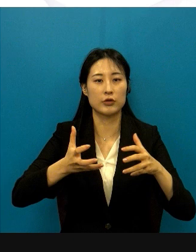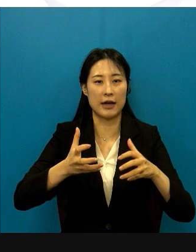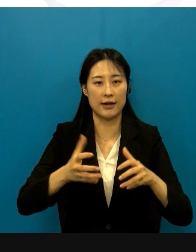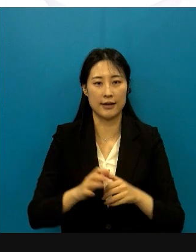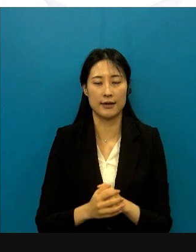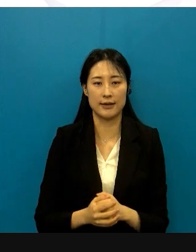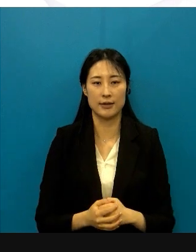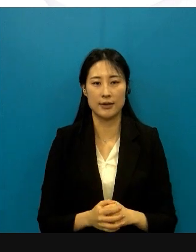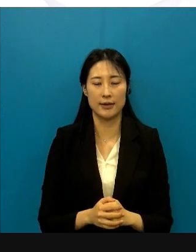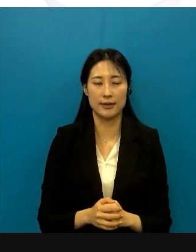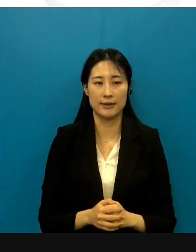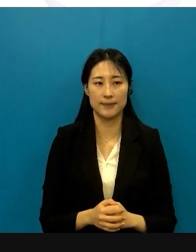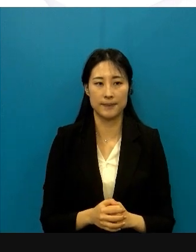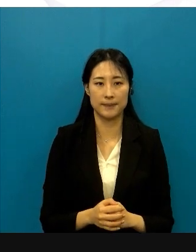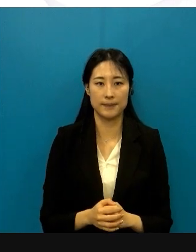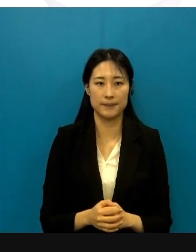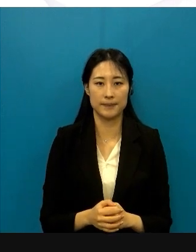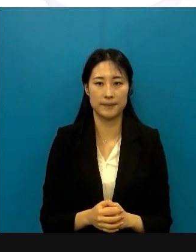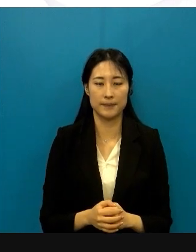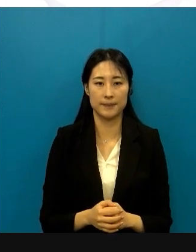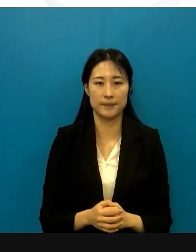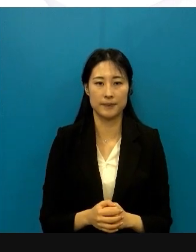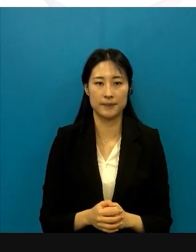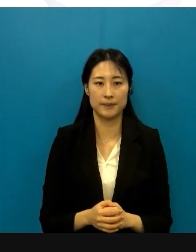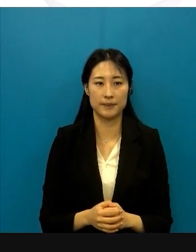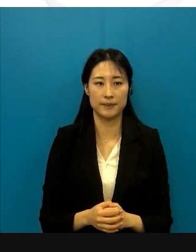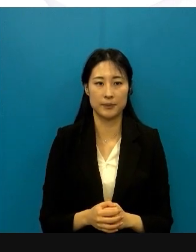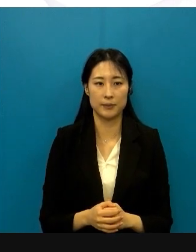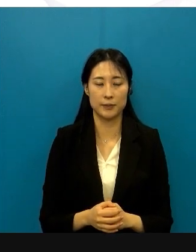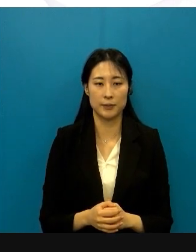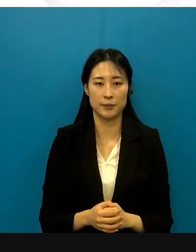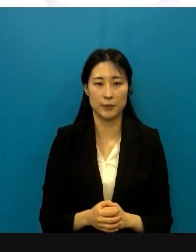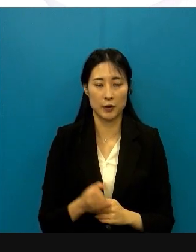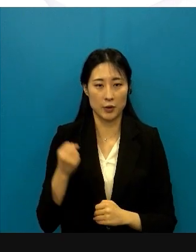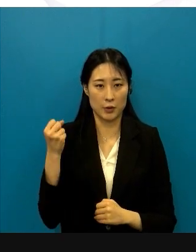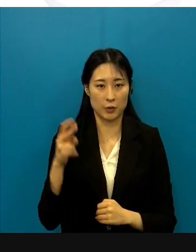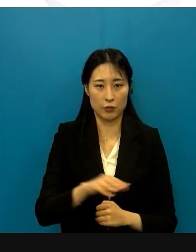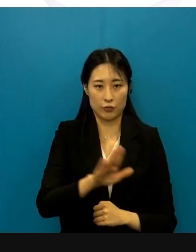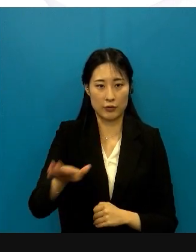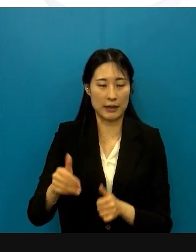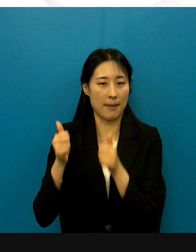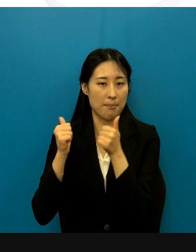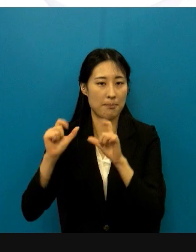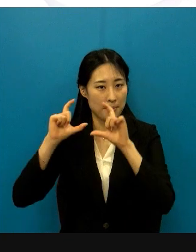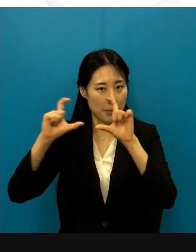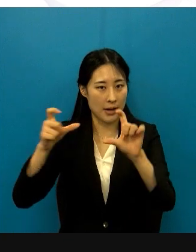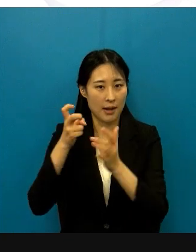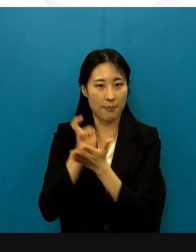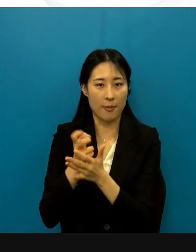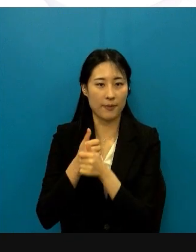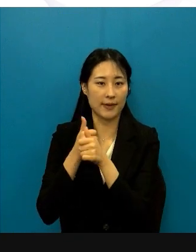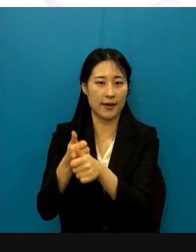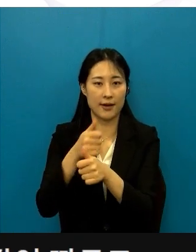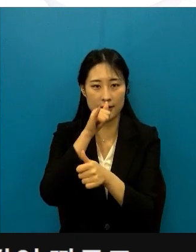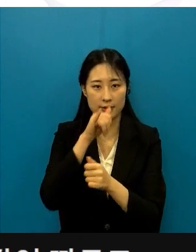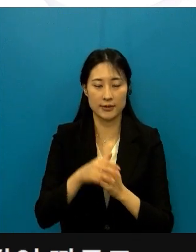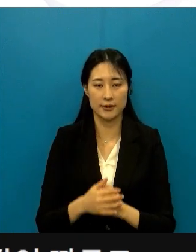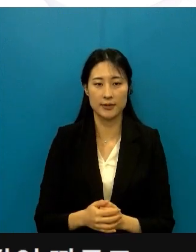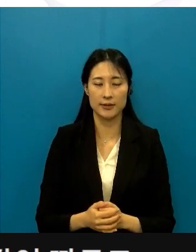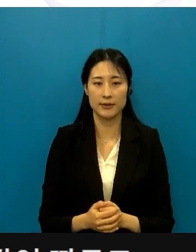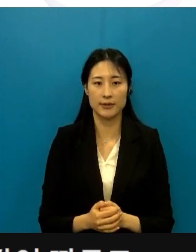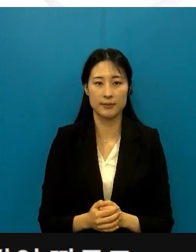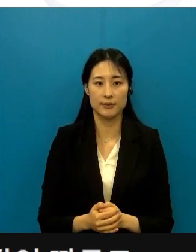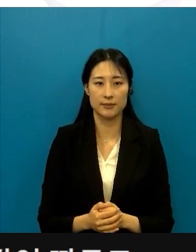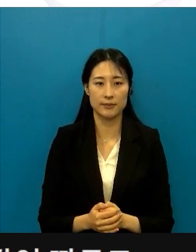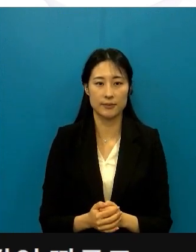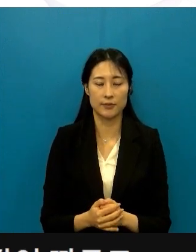statutory law and in case law. Our main healthcare regulations are in statutory law. The Health